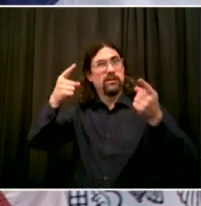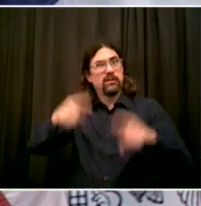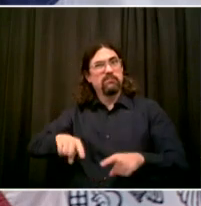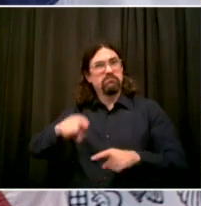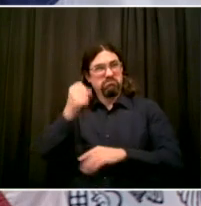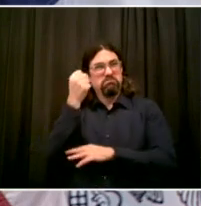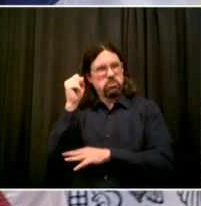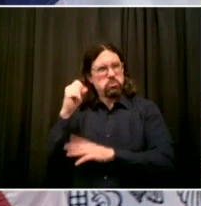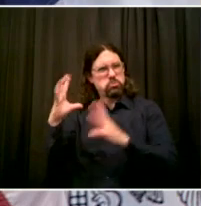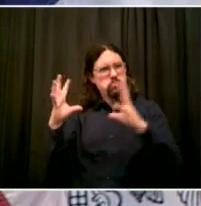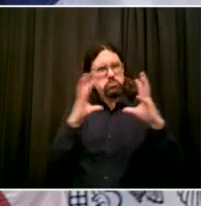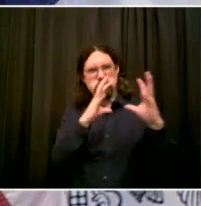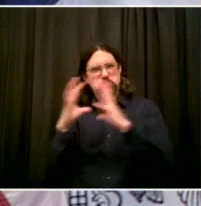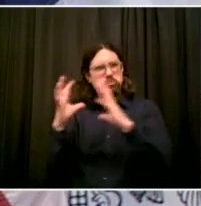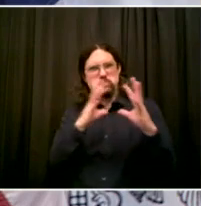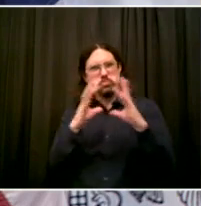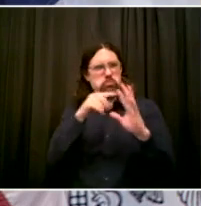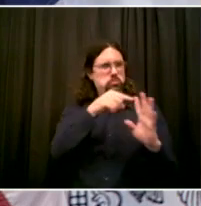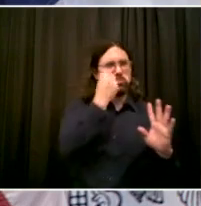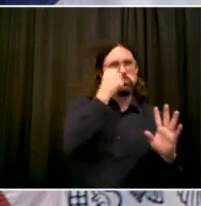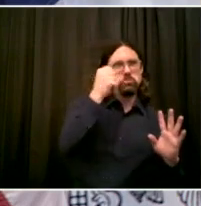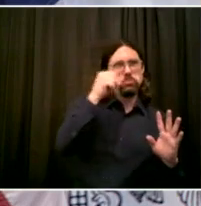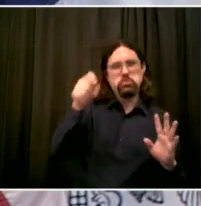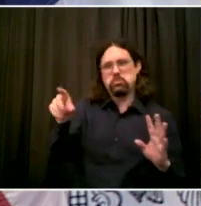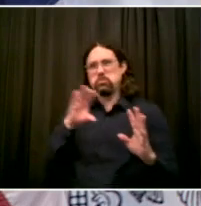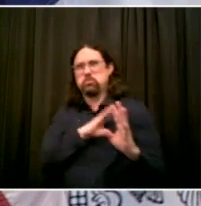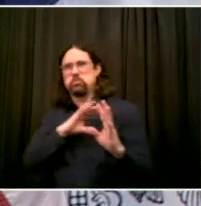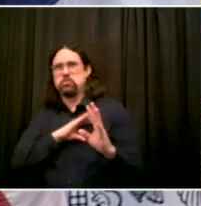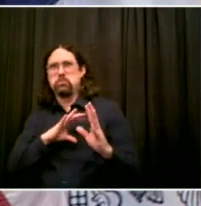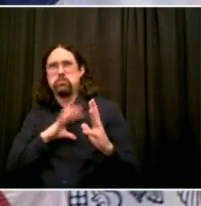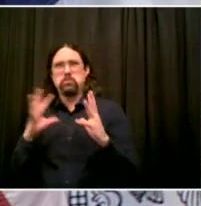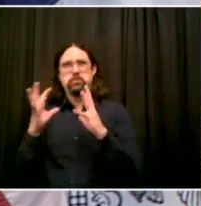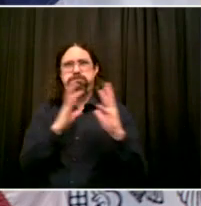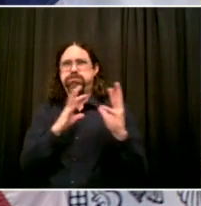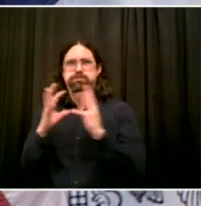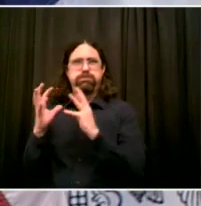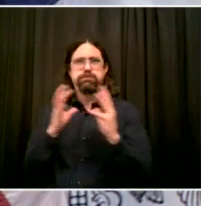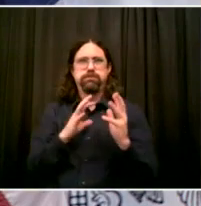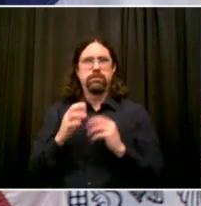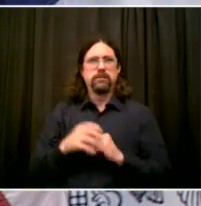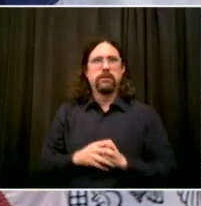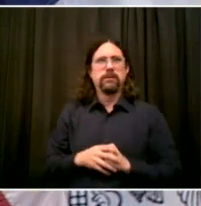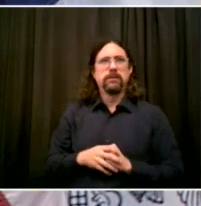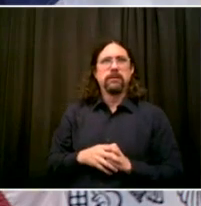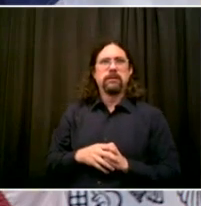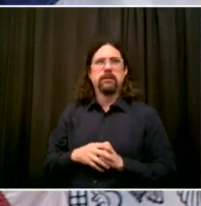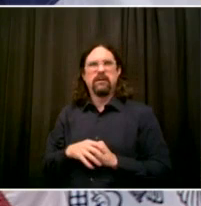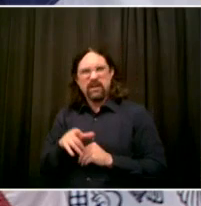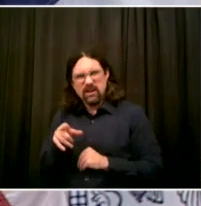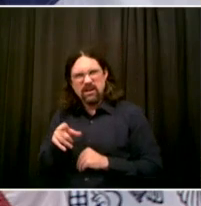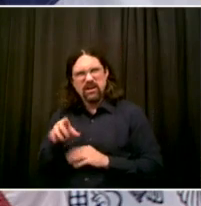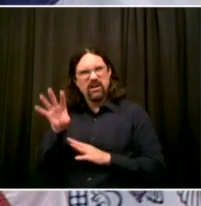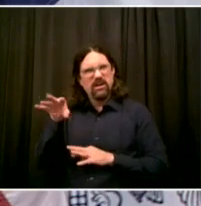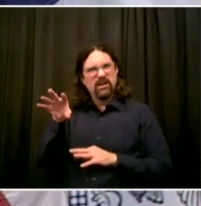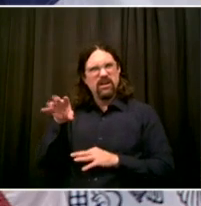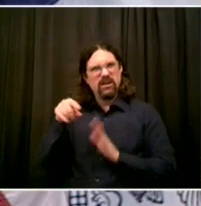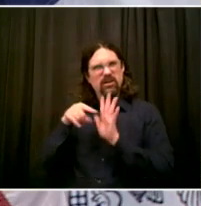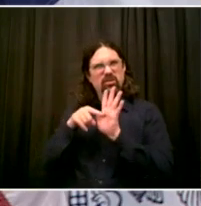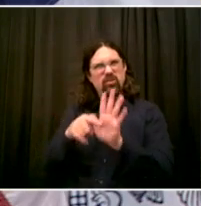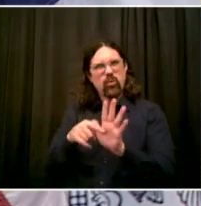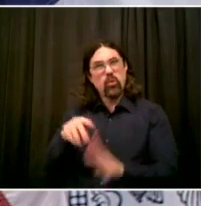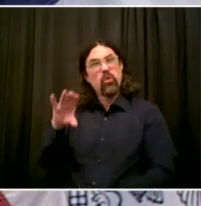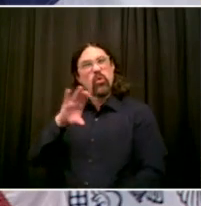before, showing egregious police misconduct against protesters. The kind of behavior you have said before is isolated,